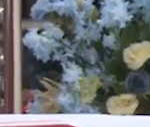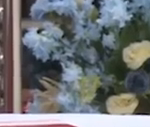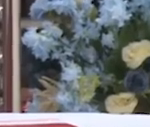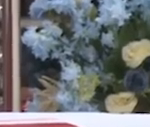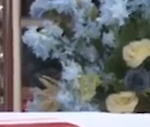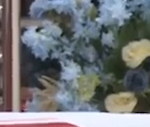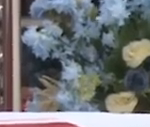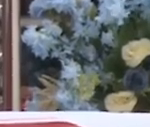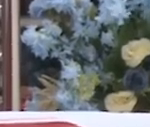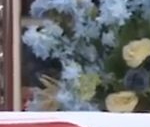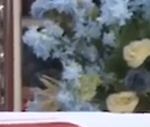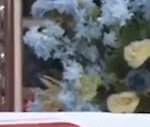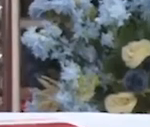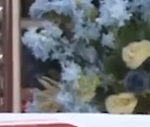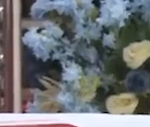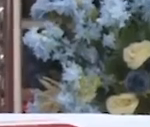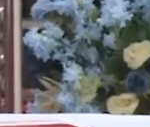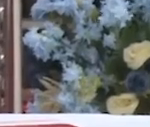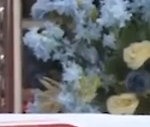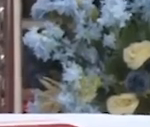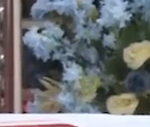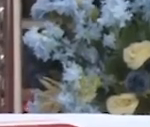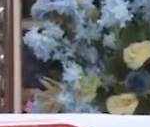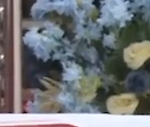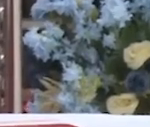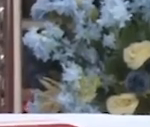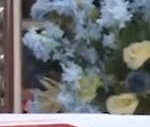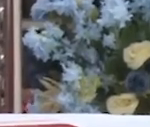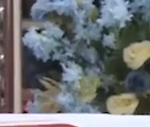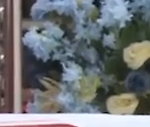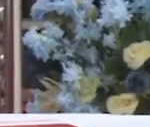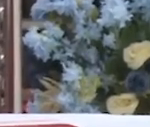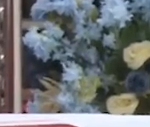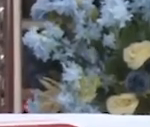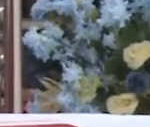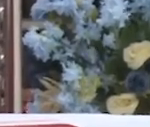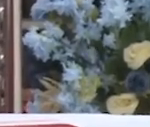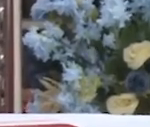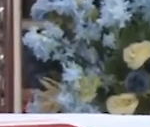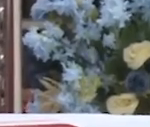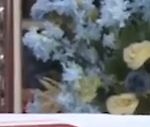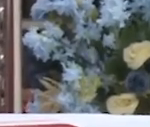in his arms.